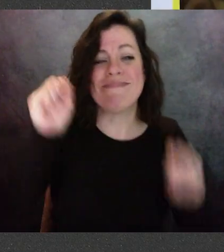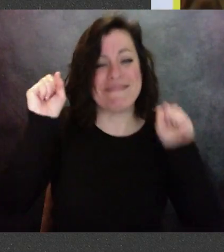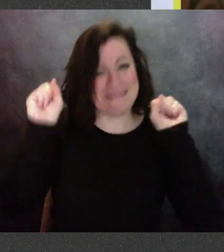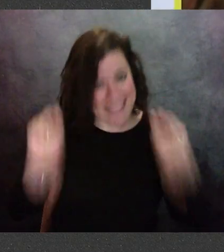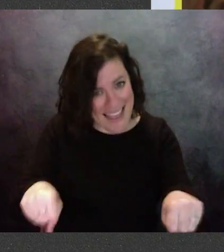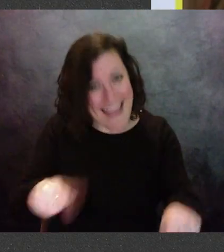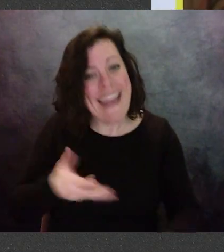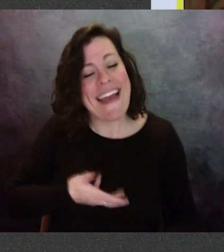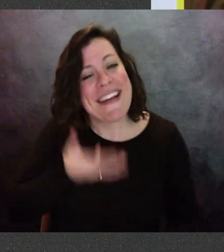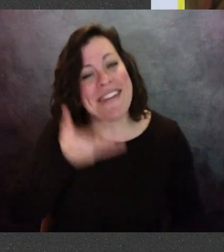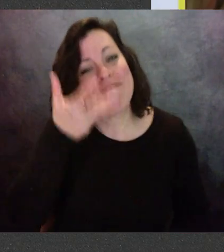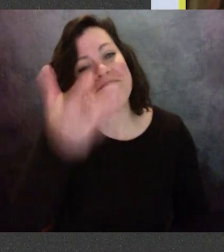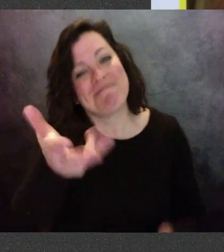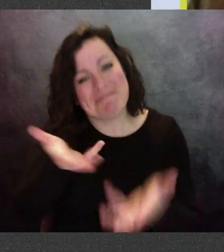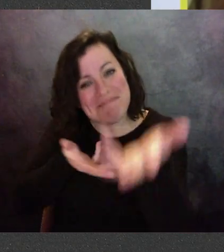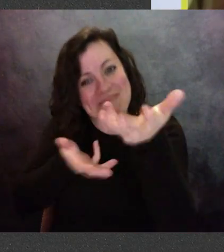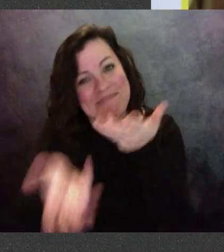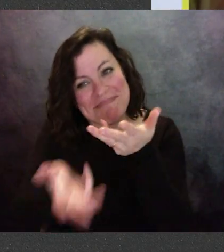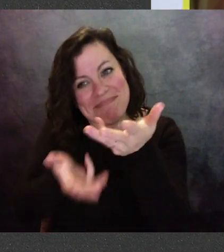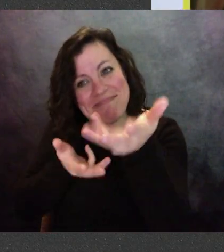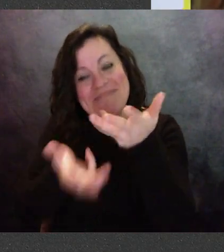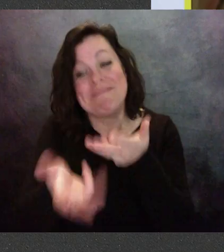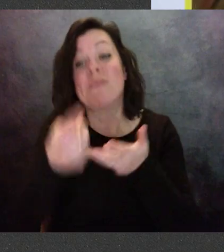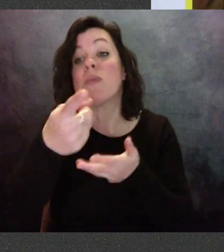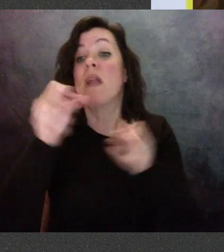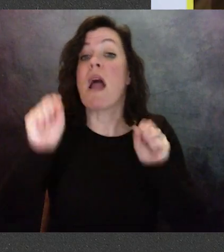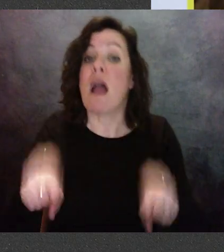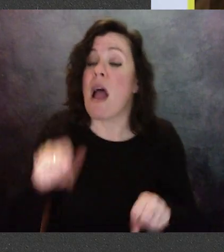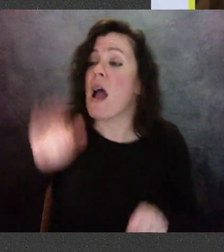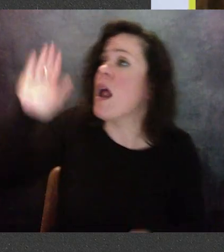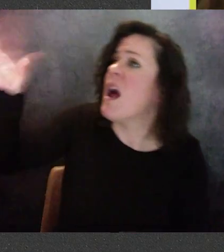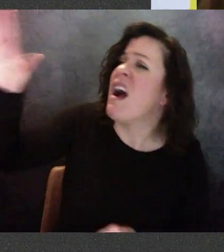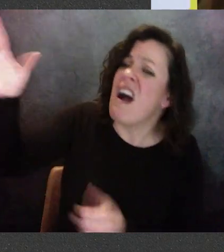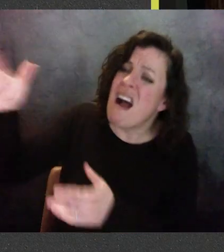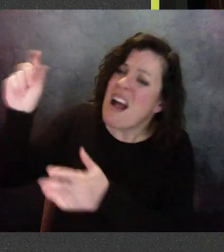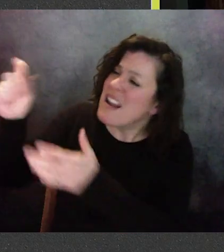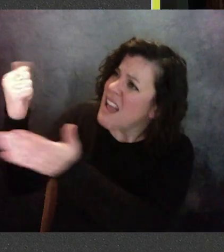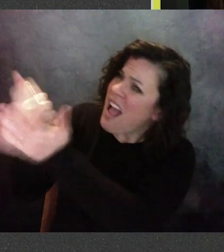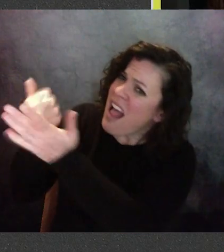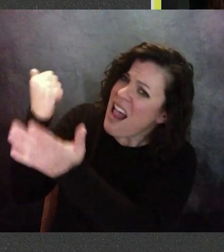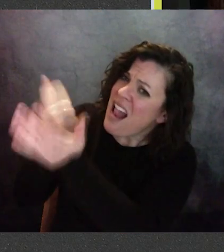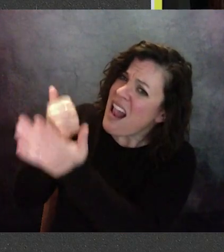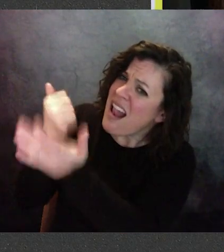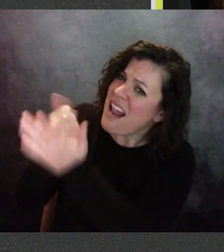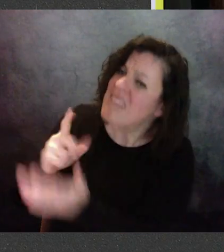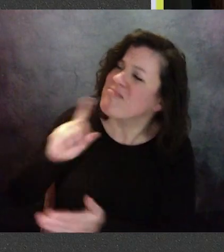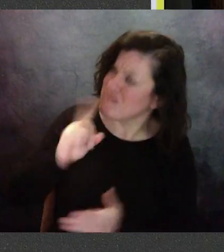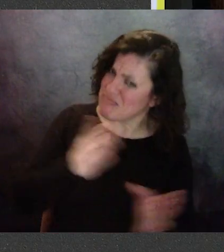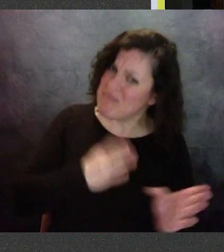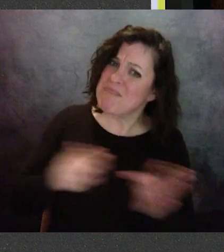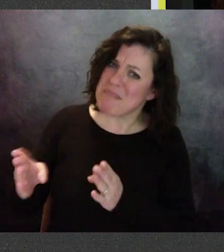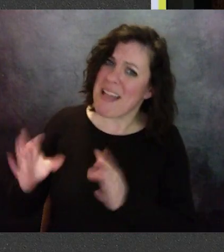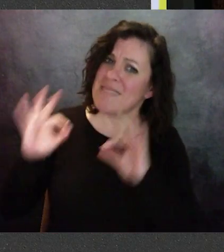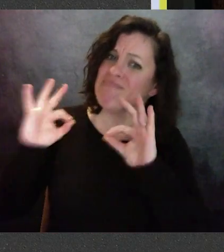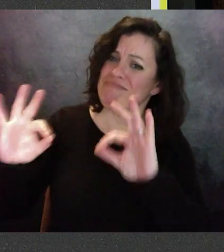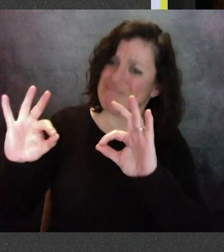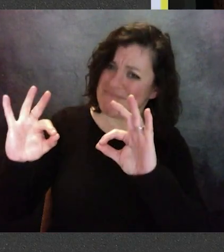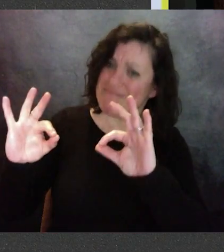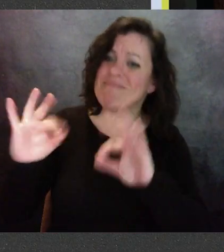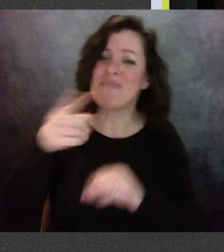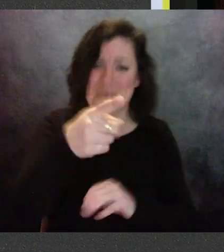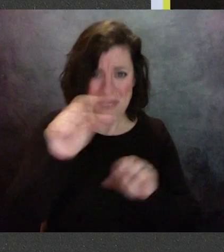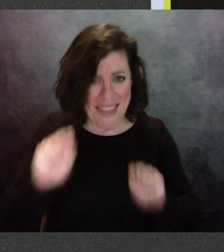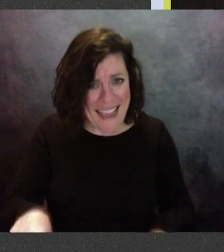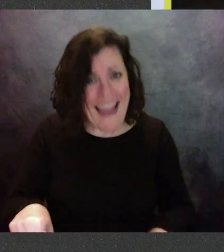Yes, you can. You can ask someone for help. That's a real good plan. Yes,